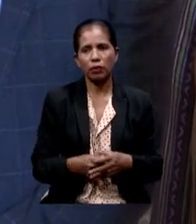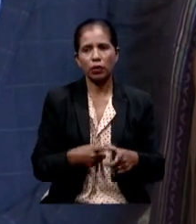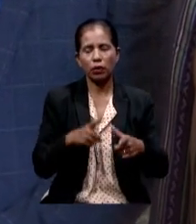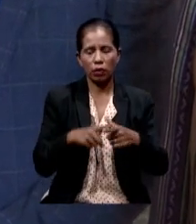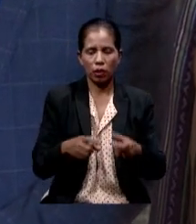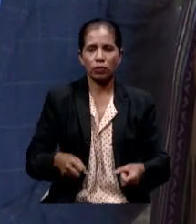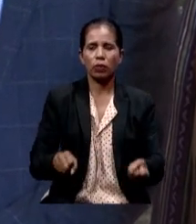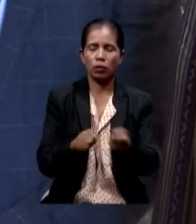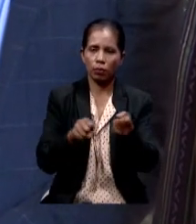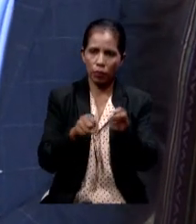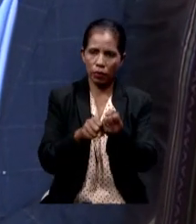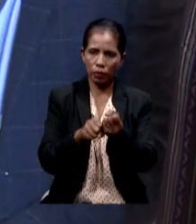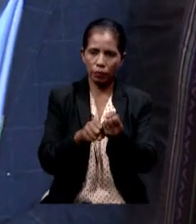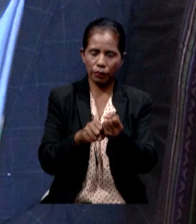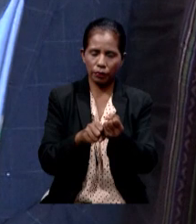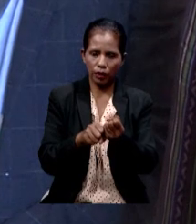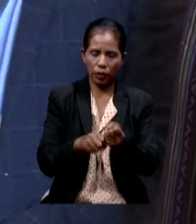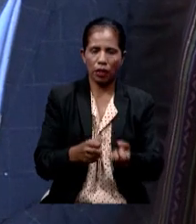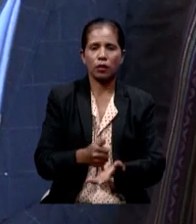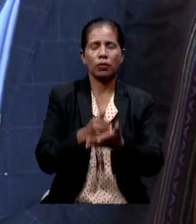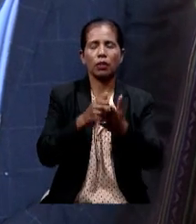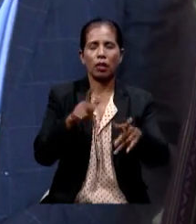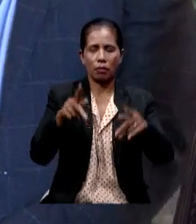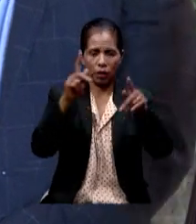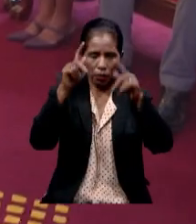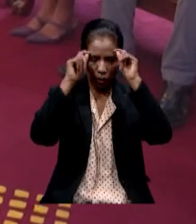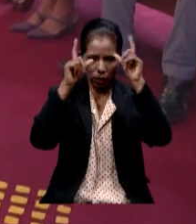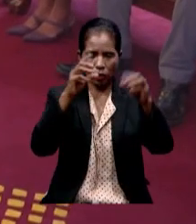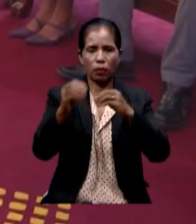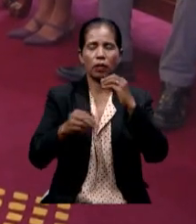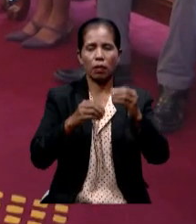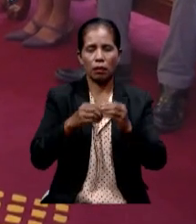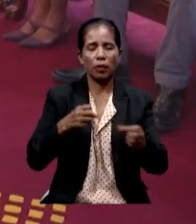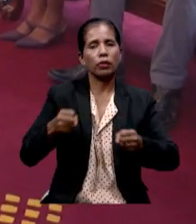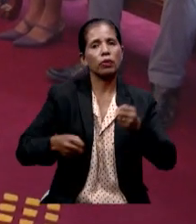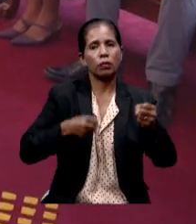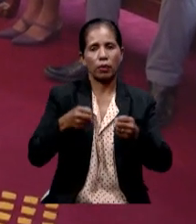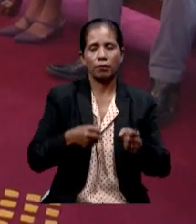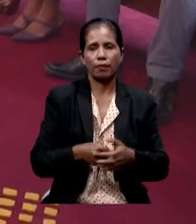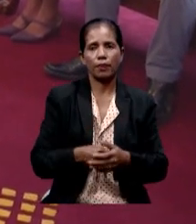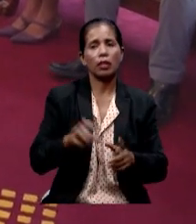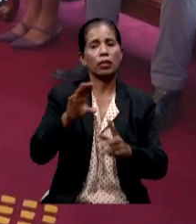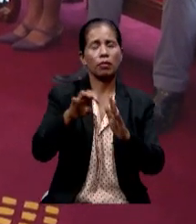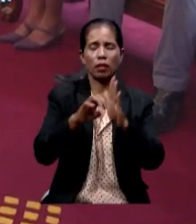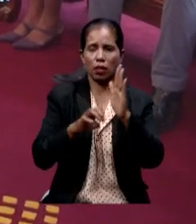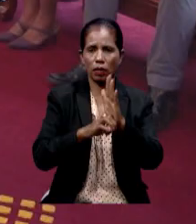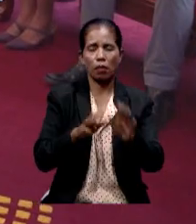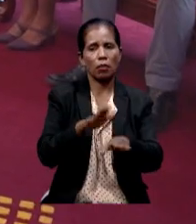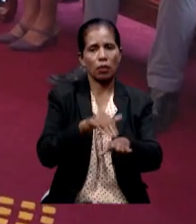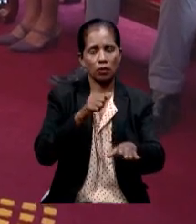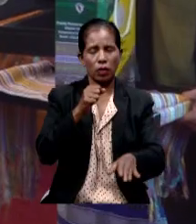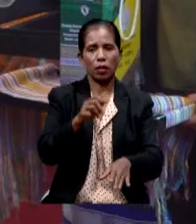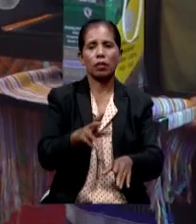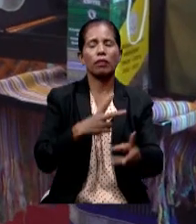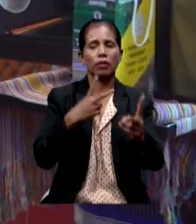boxing boxers here in Timor-Leste. Durante o encontro, se festaram mais convida tan boxista né, a tu